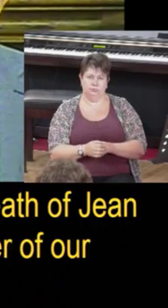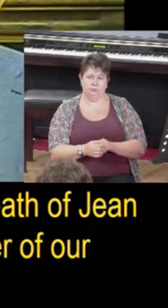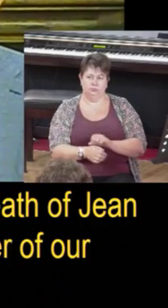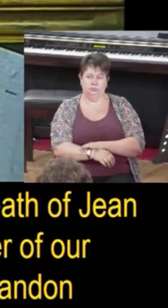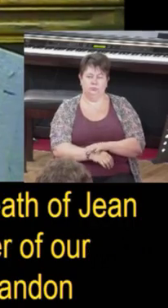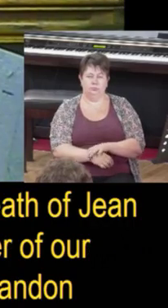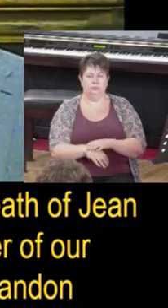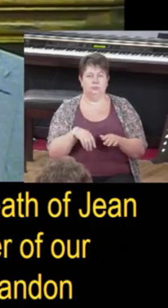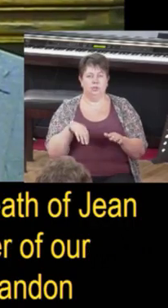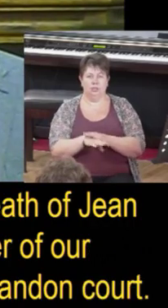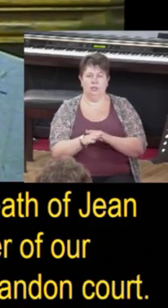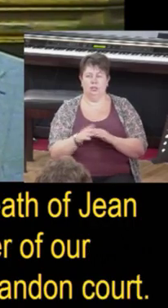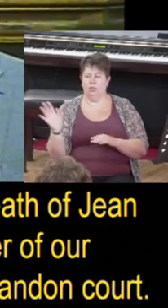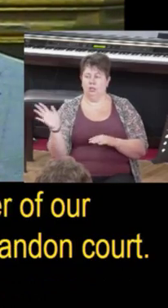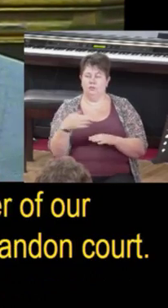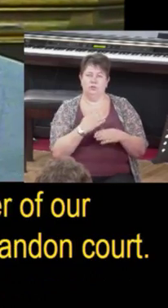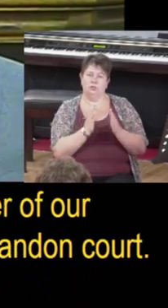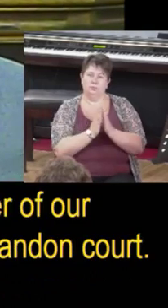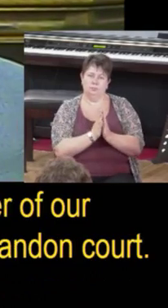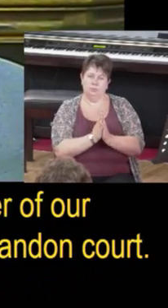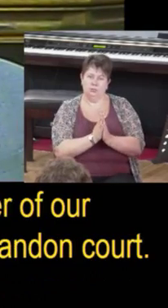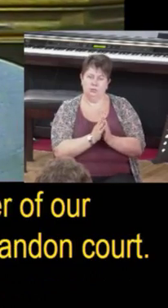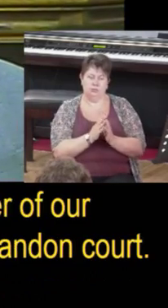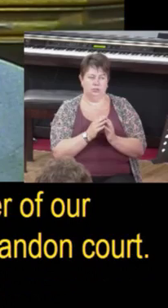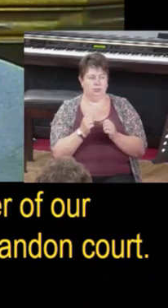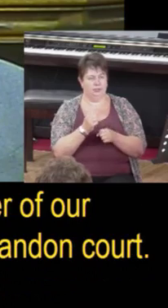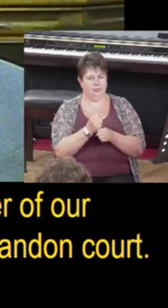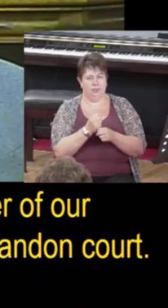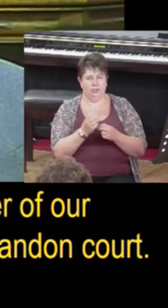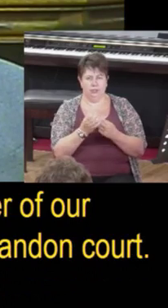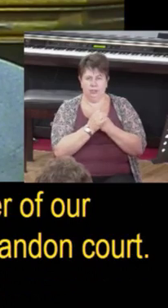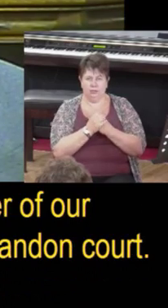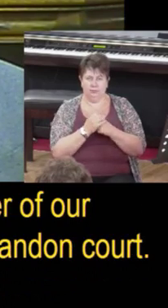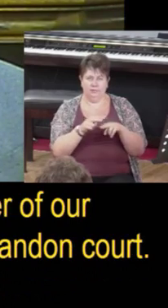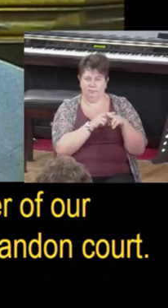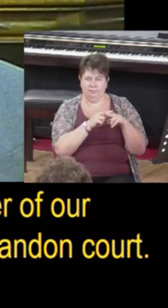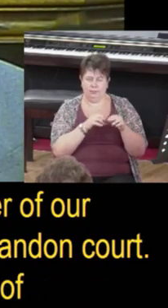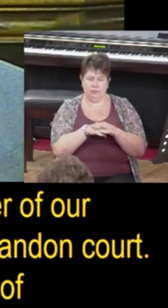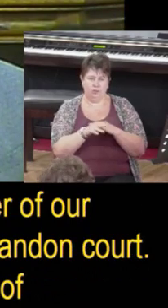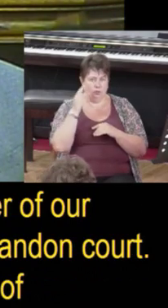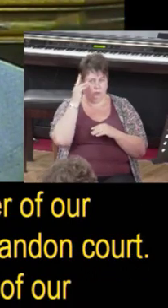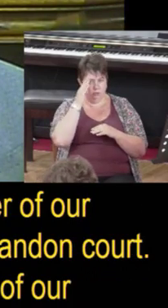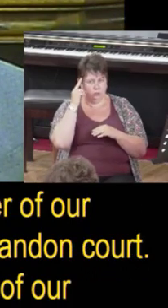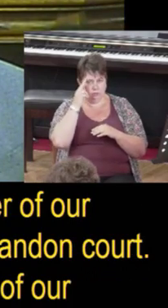commend to your prayers our daughter Christine and our sister Errol.